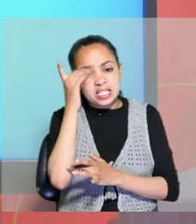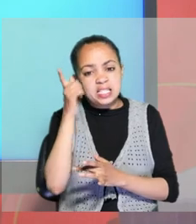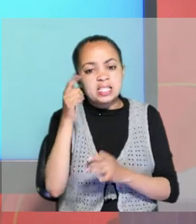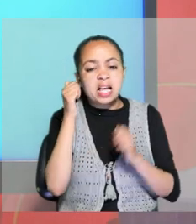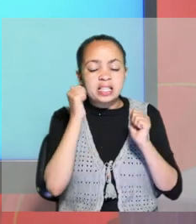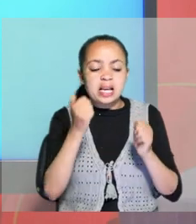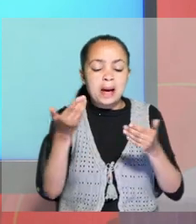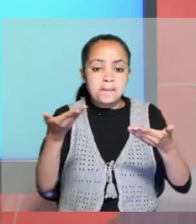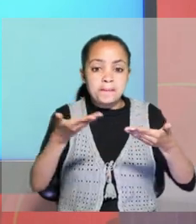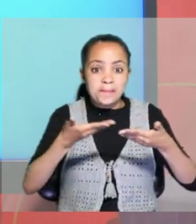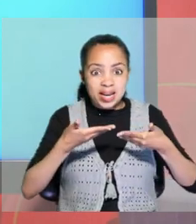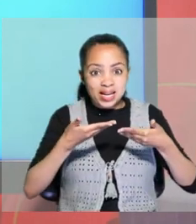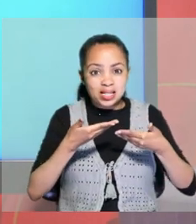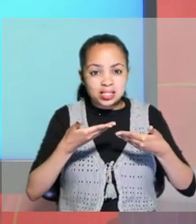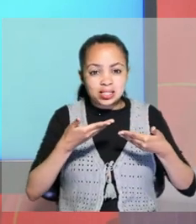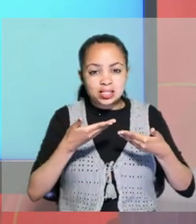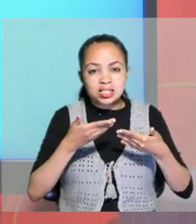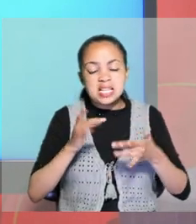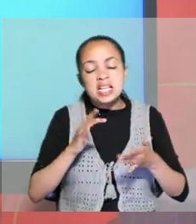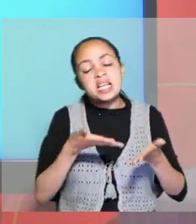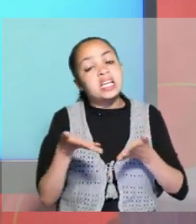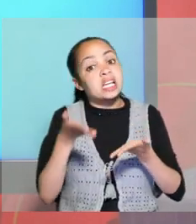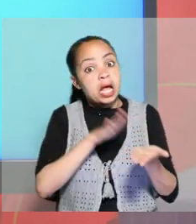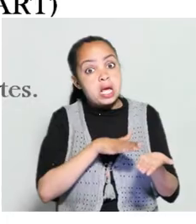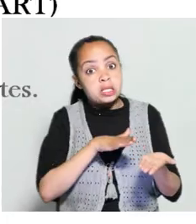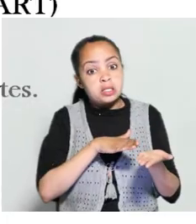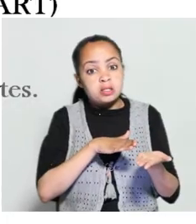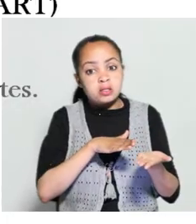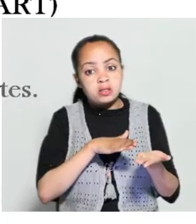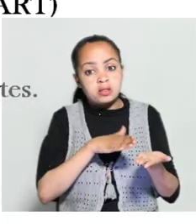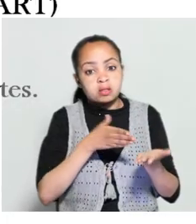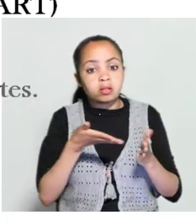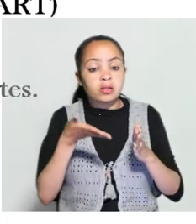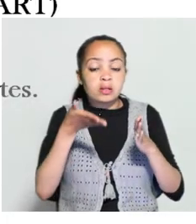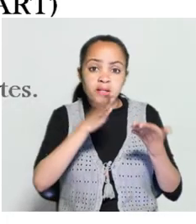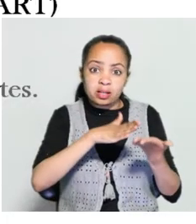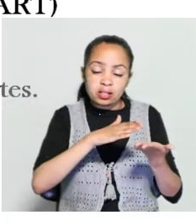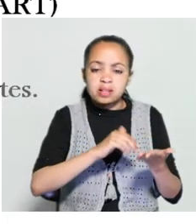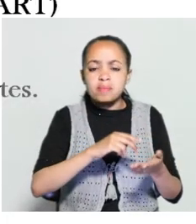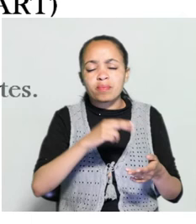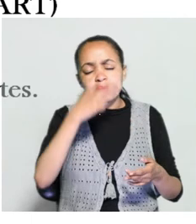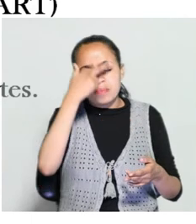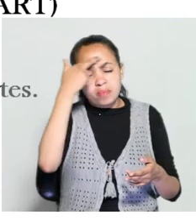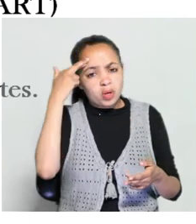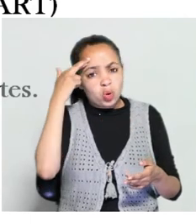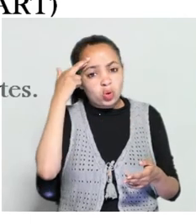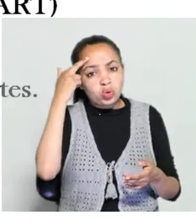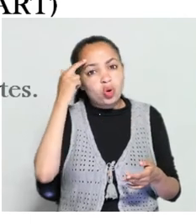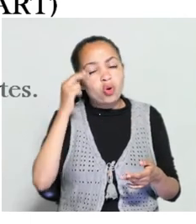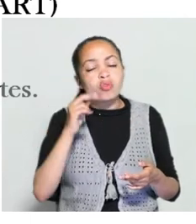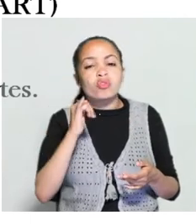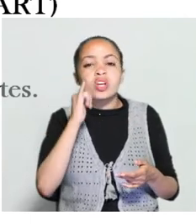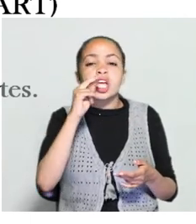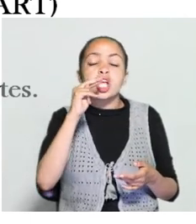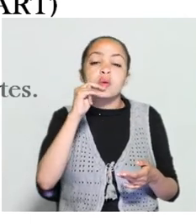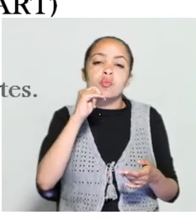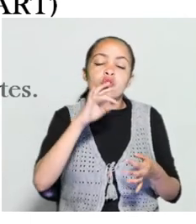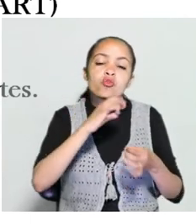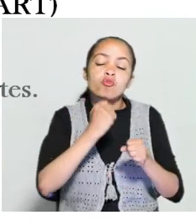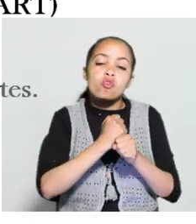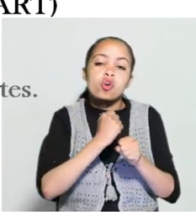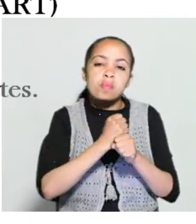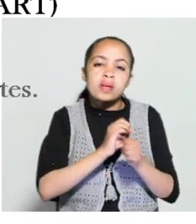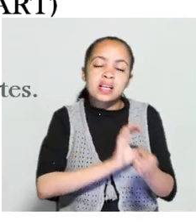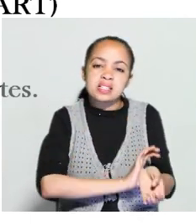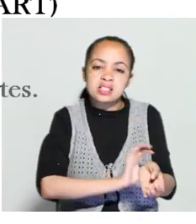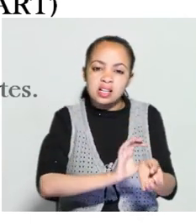can bring us to that of death, fatality, as a result of reduction of an immune forming cell.